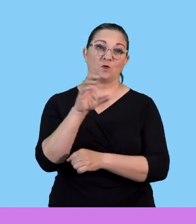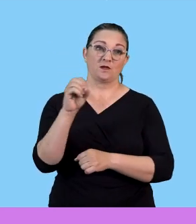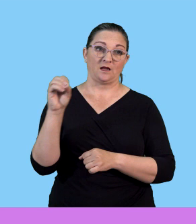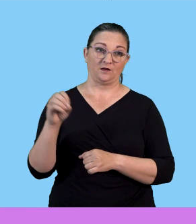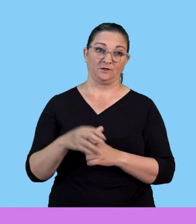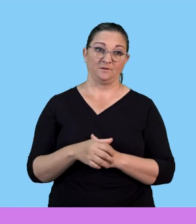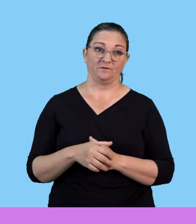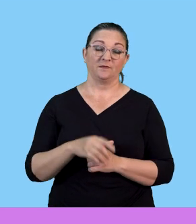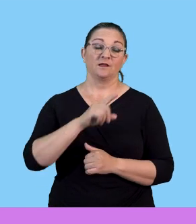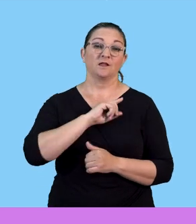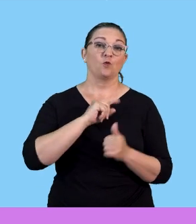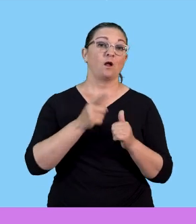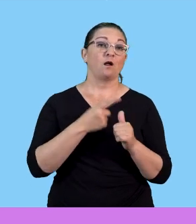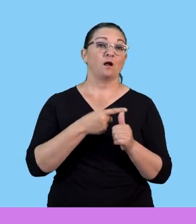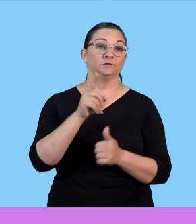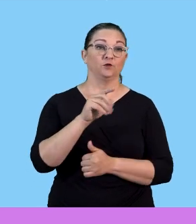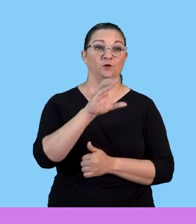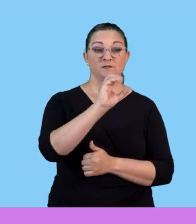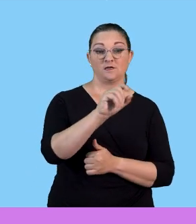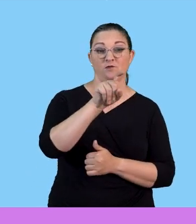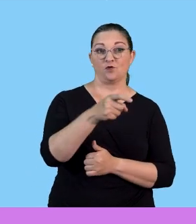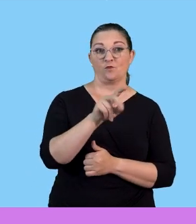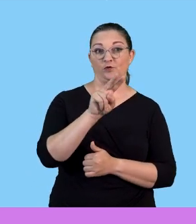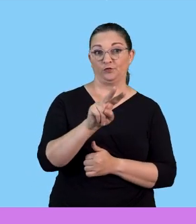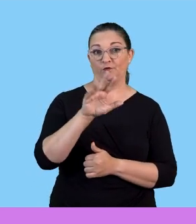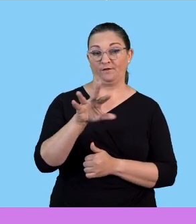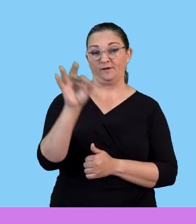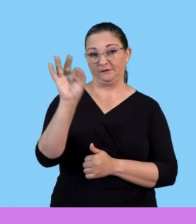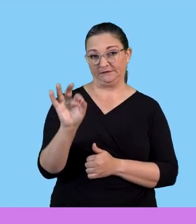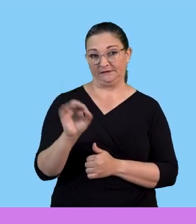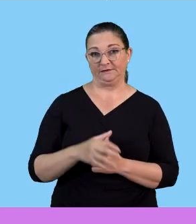with 100, and then you'll see it's